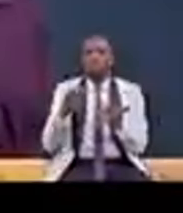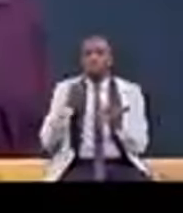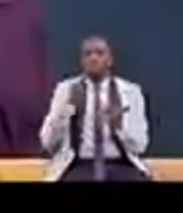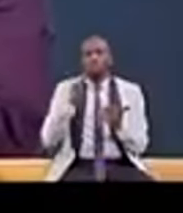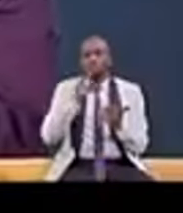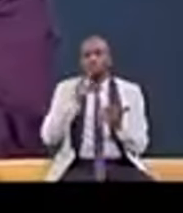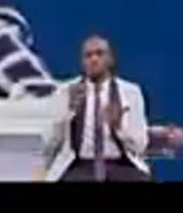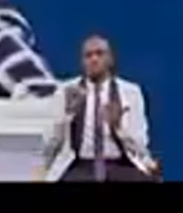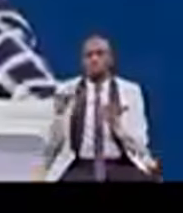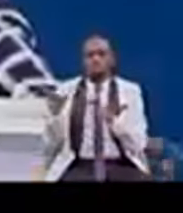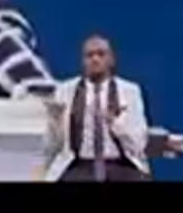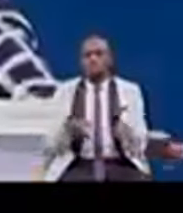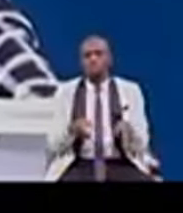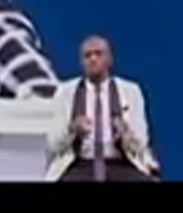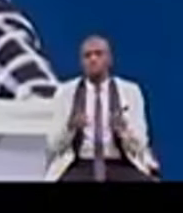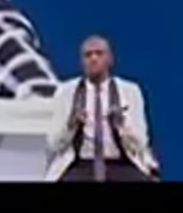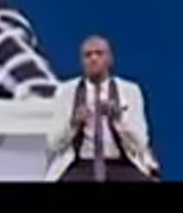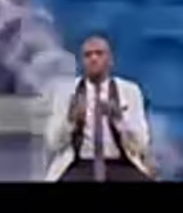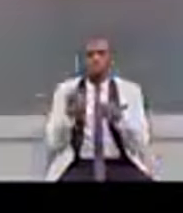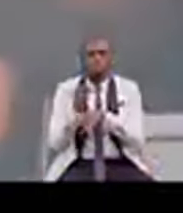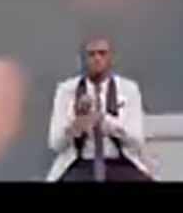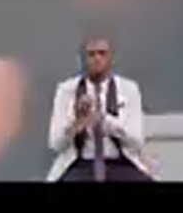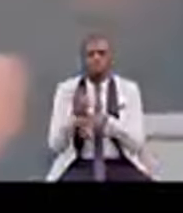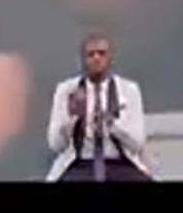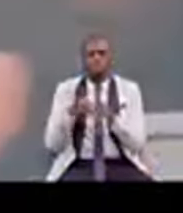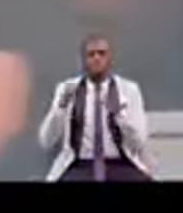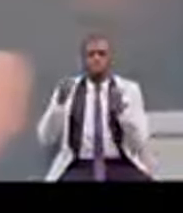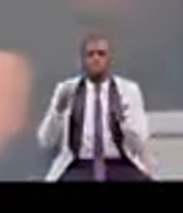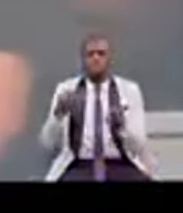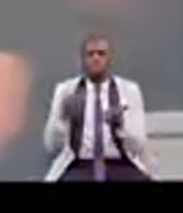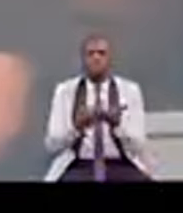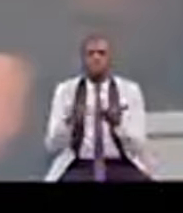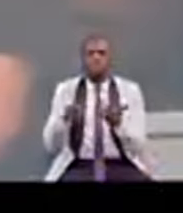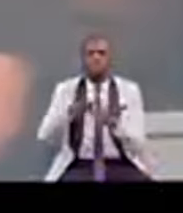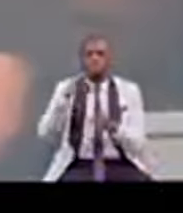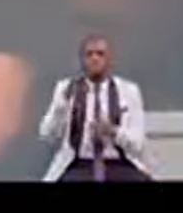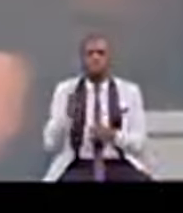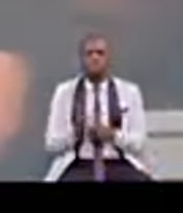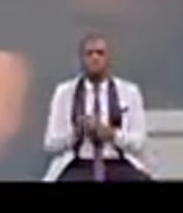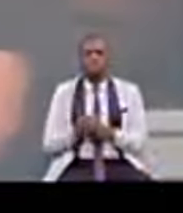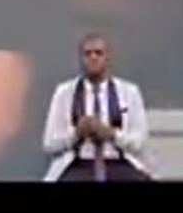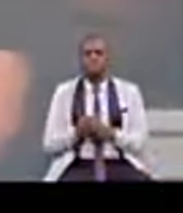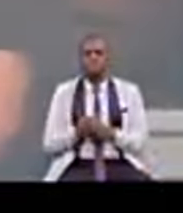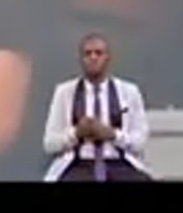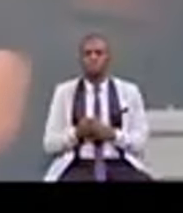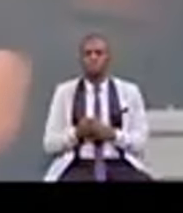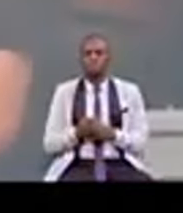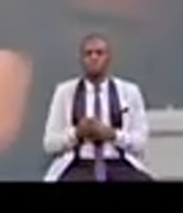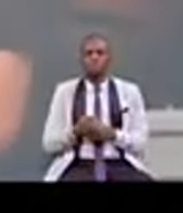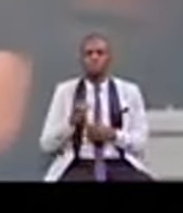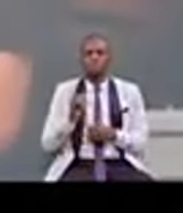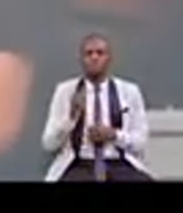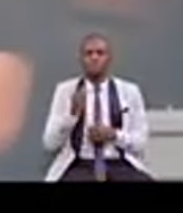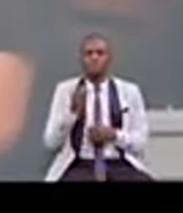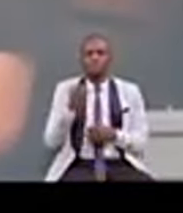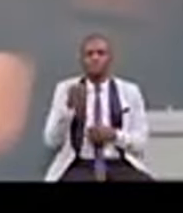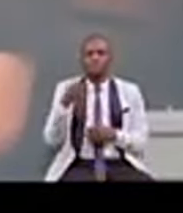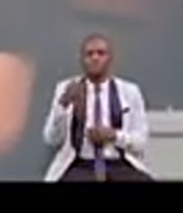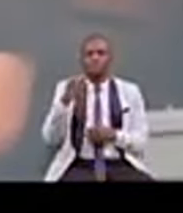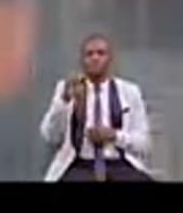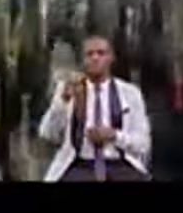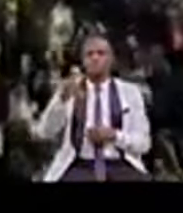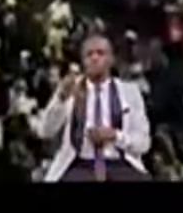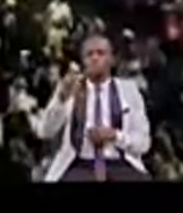that all shall come to repentance. Number one, the mountain of